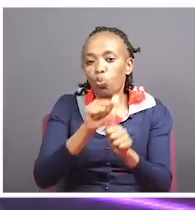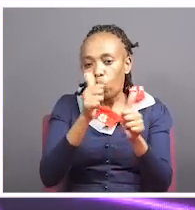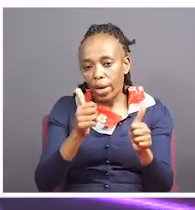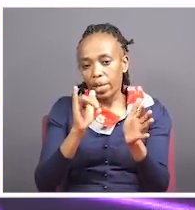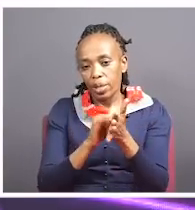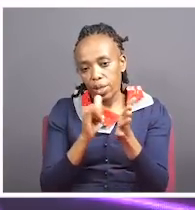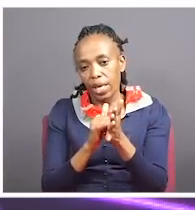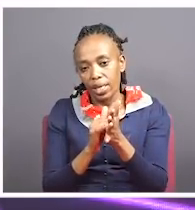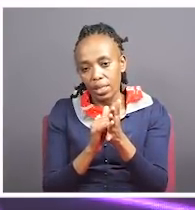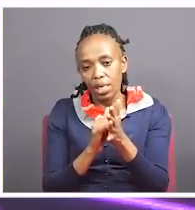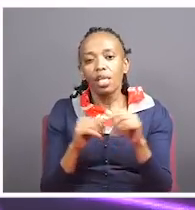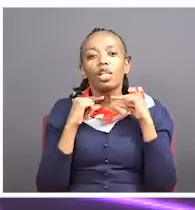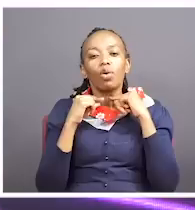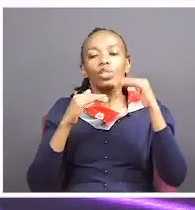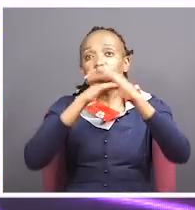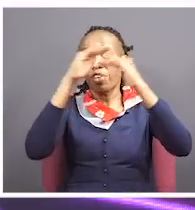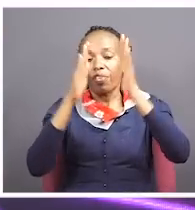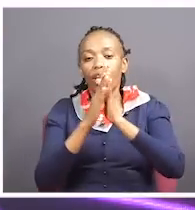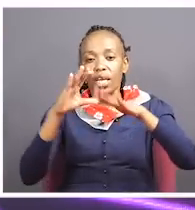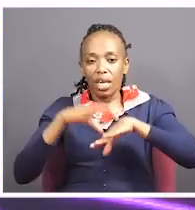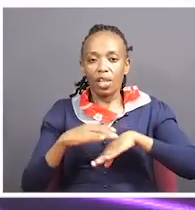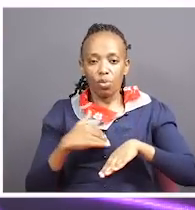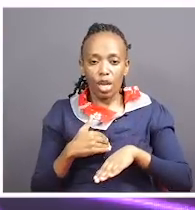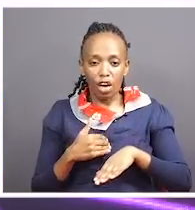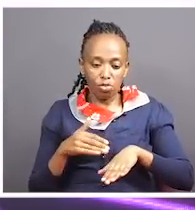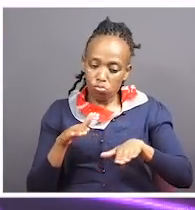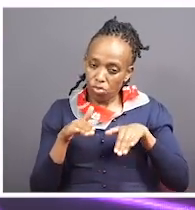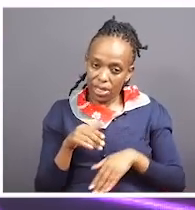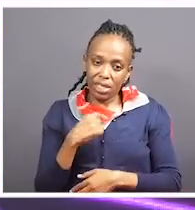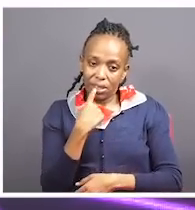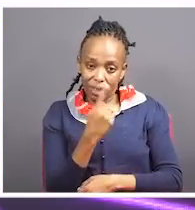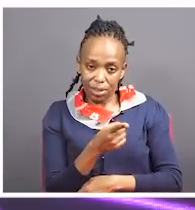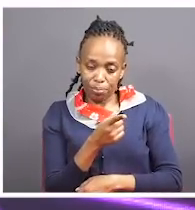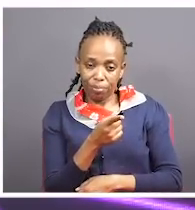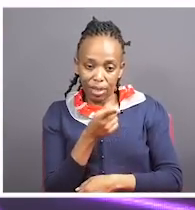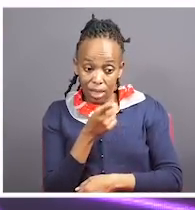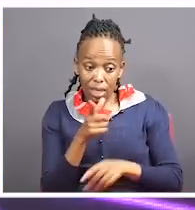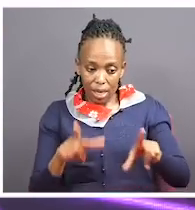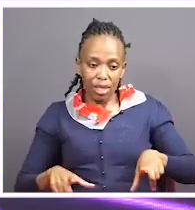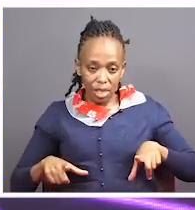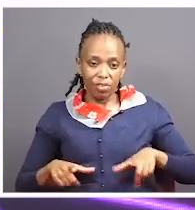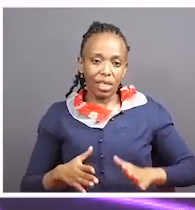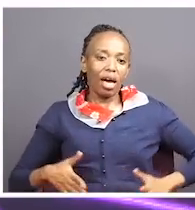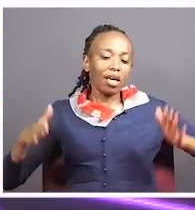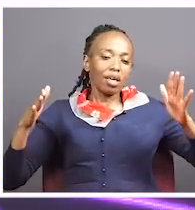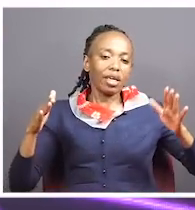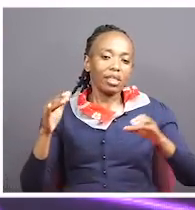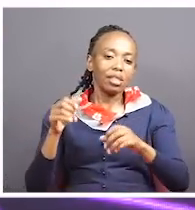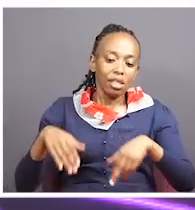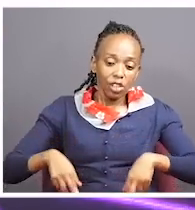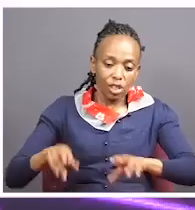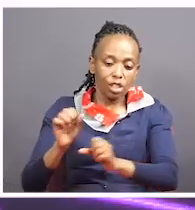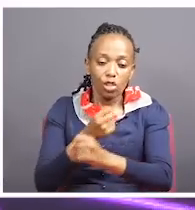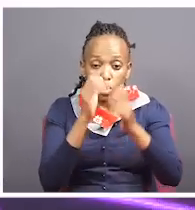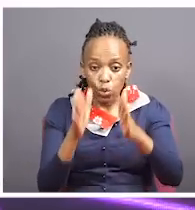so well that the hosts of heaven and earth will have to pause and say, here lives a great street